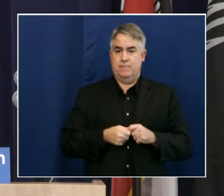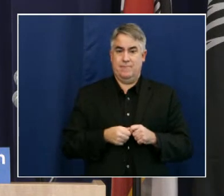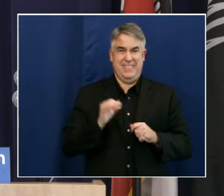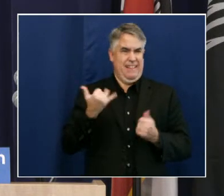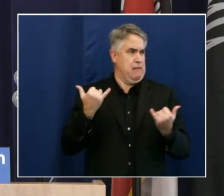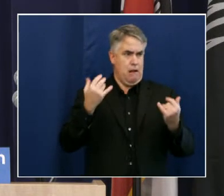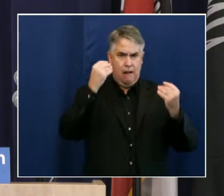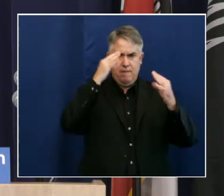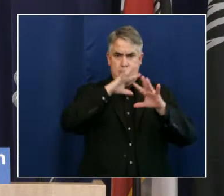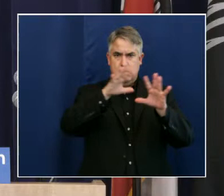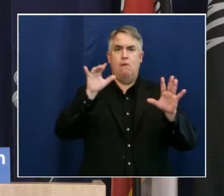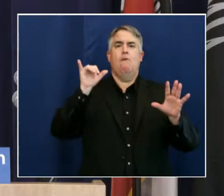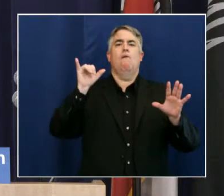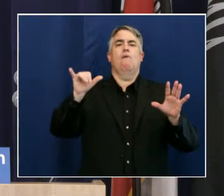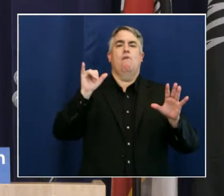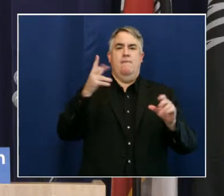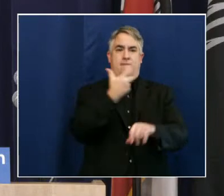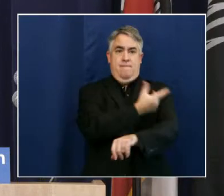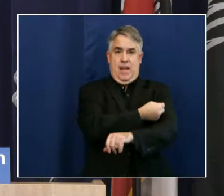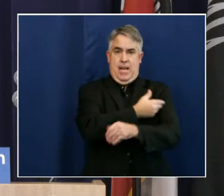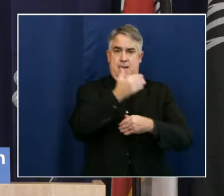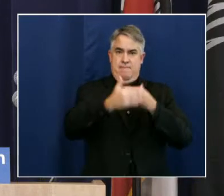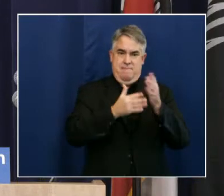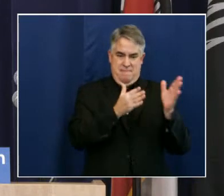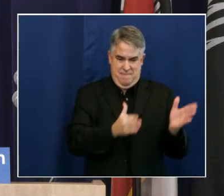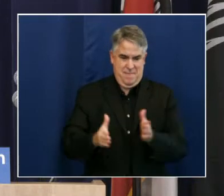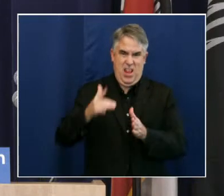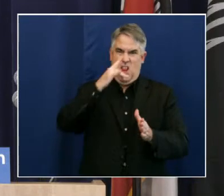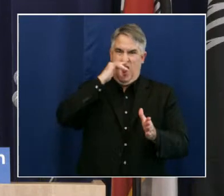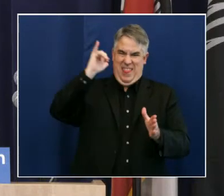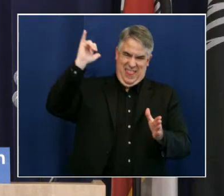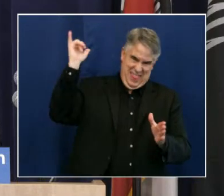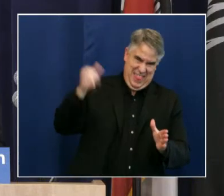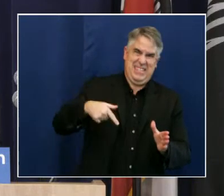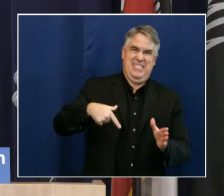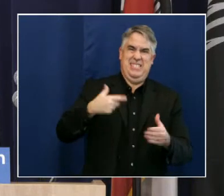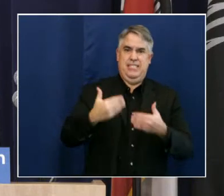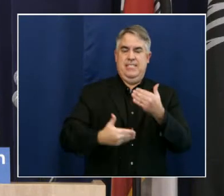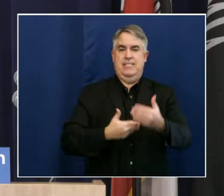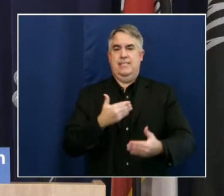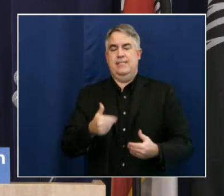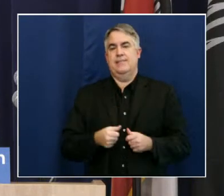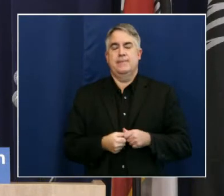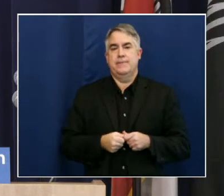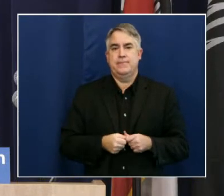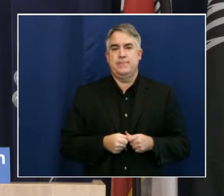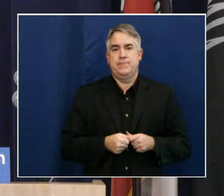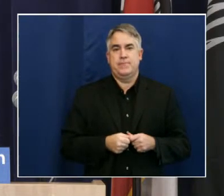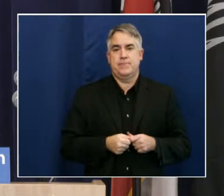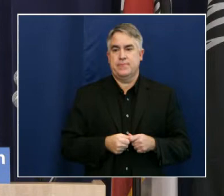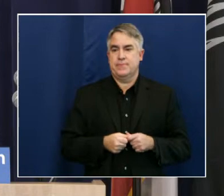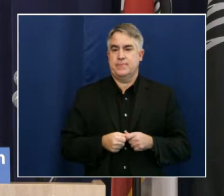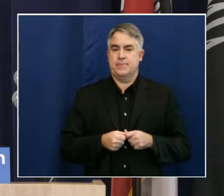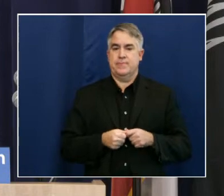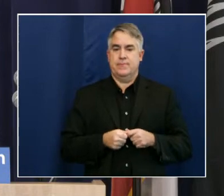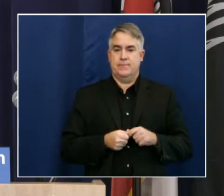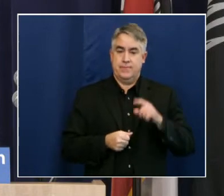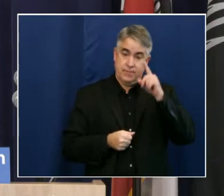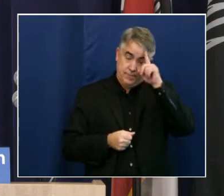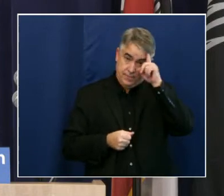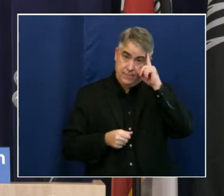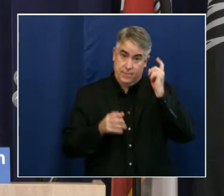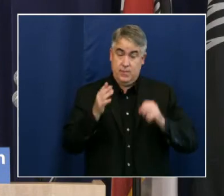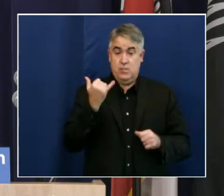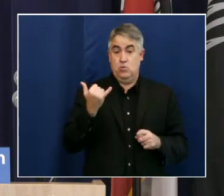we're planning and where we're trying to go. Real quick, I'll run just through our regular numbers. Today, again, here you can